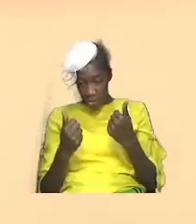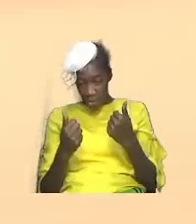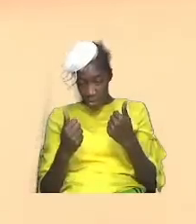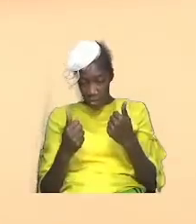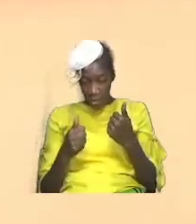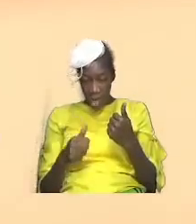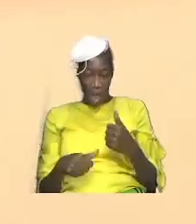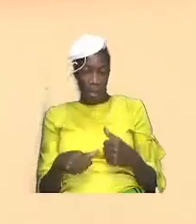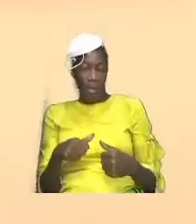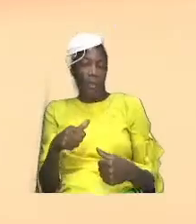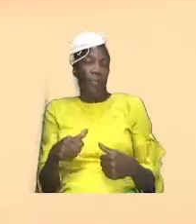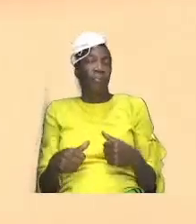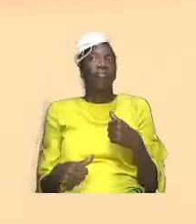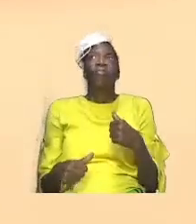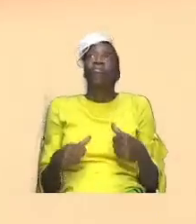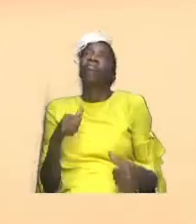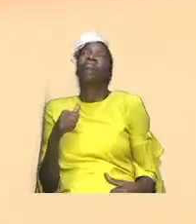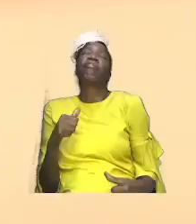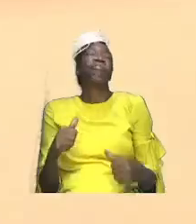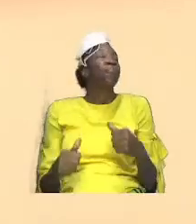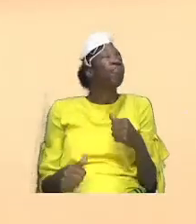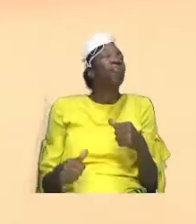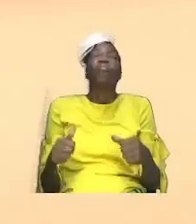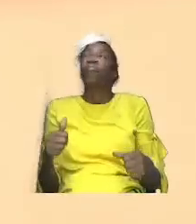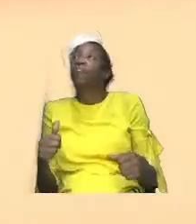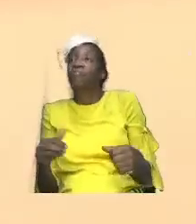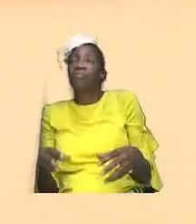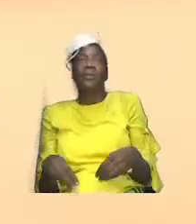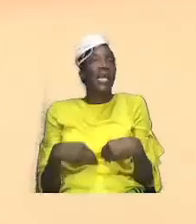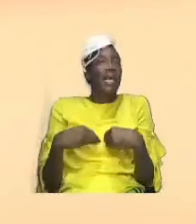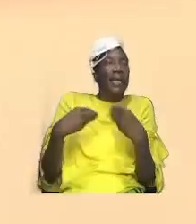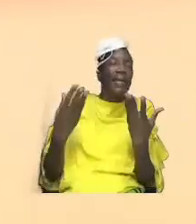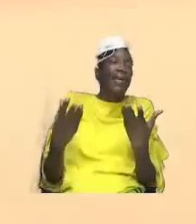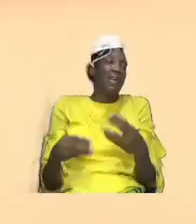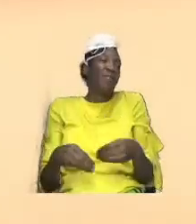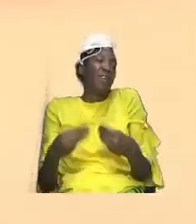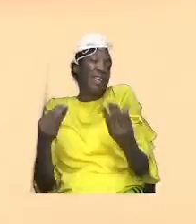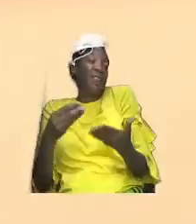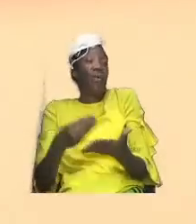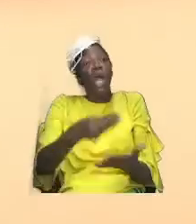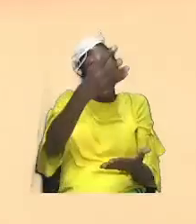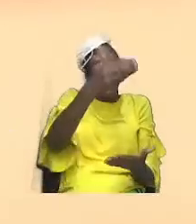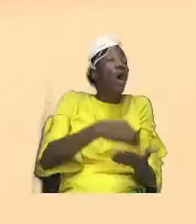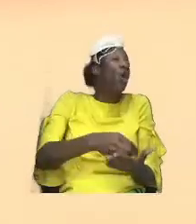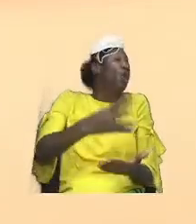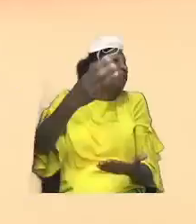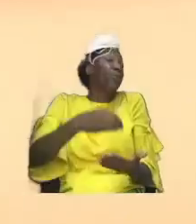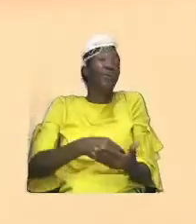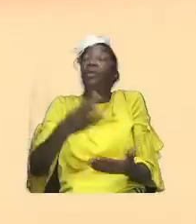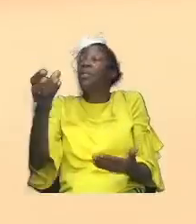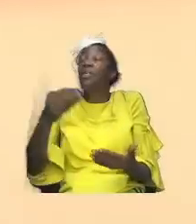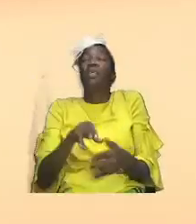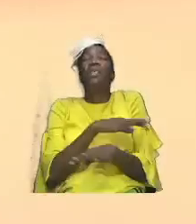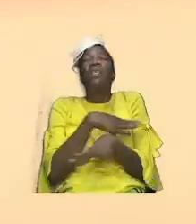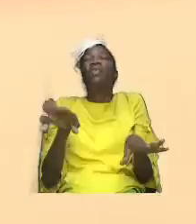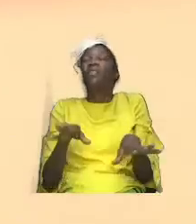pomp and pageantry. And he could give out of the abundance of that which he had. And it did nothing